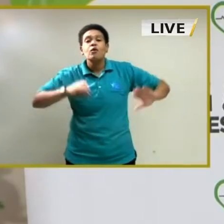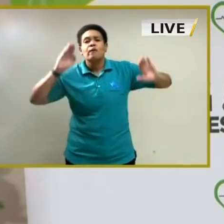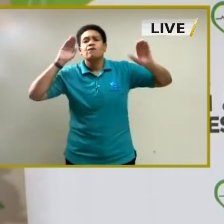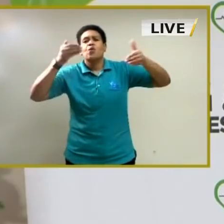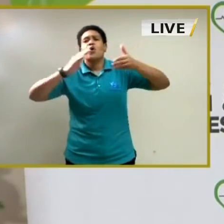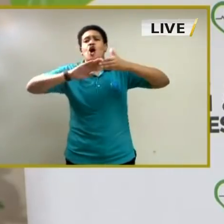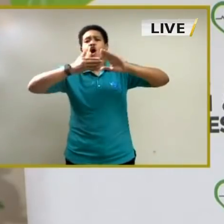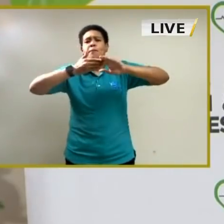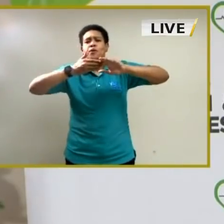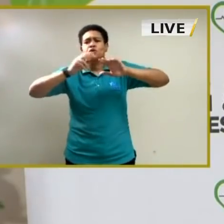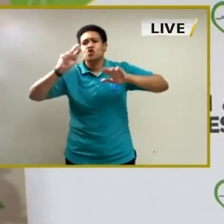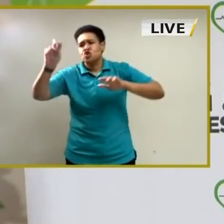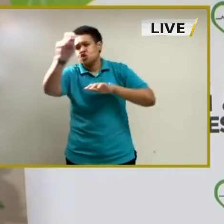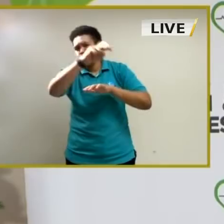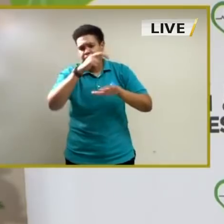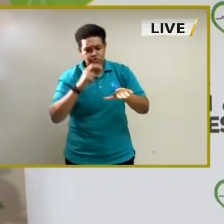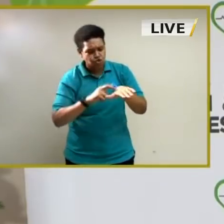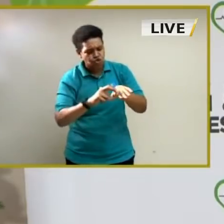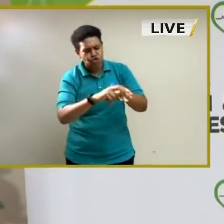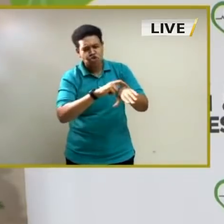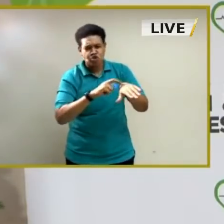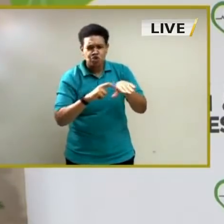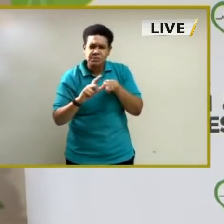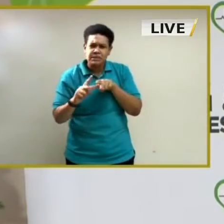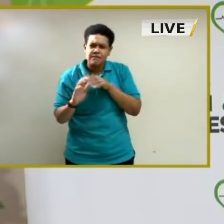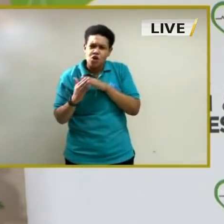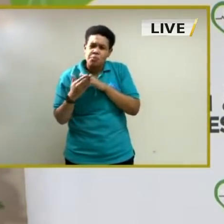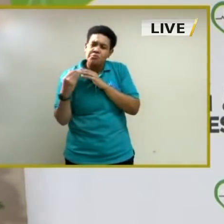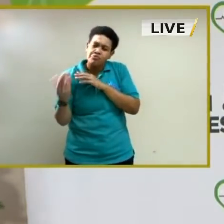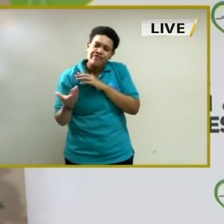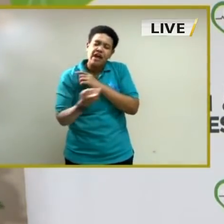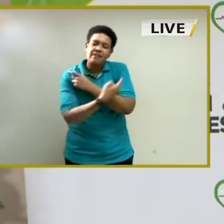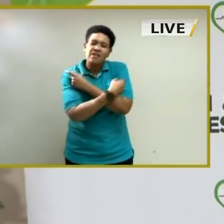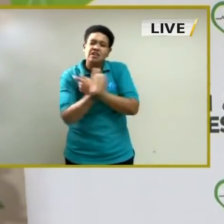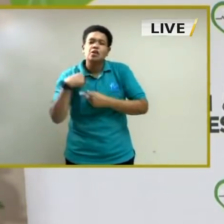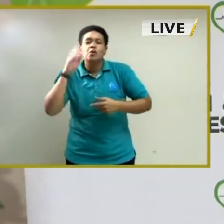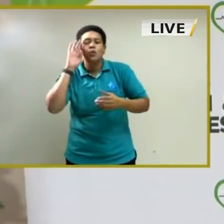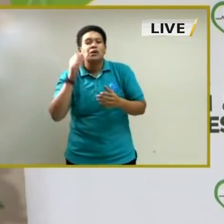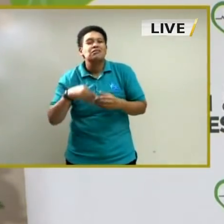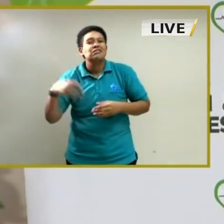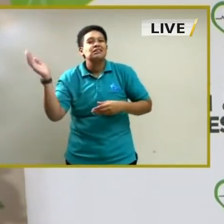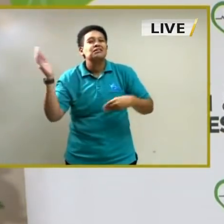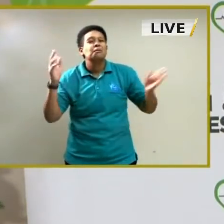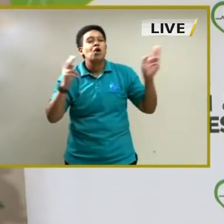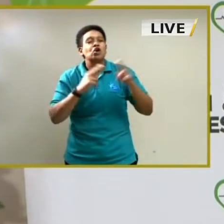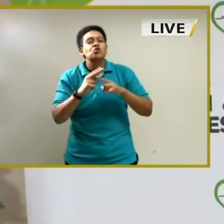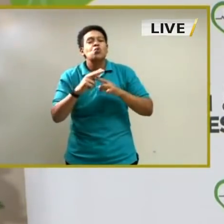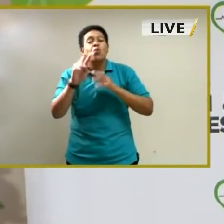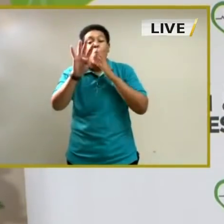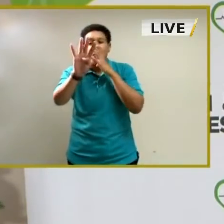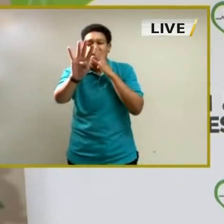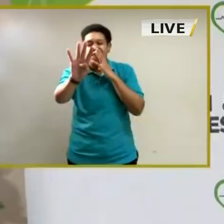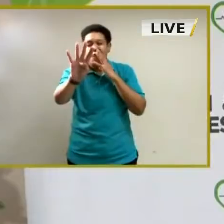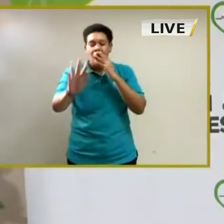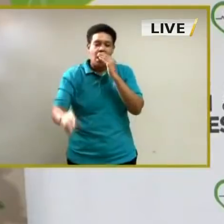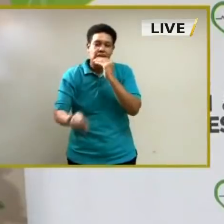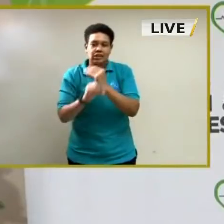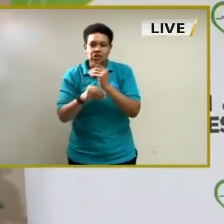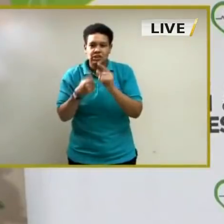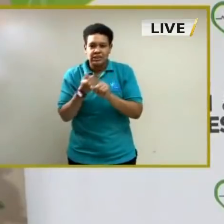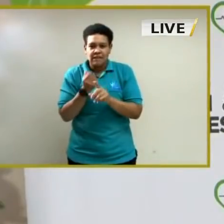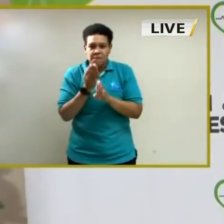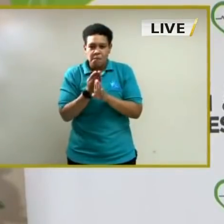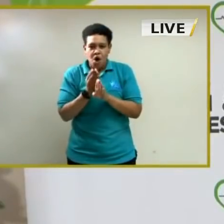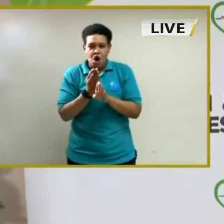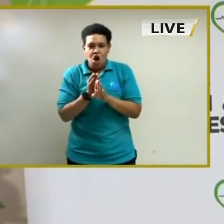community arrangements, going into communities. We are going to be deploying in short order 4 additional mobile